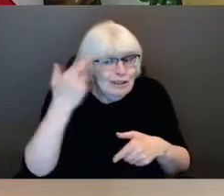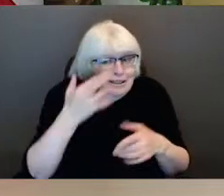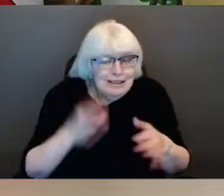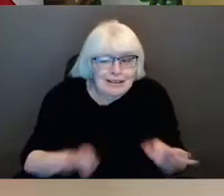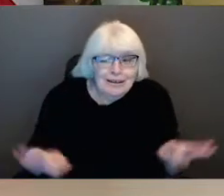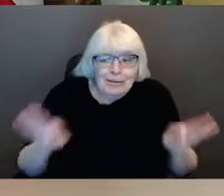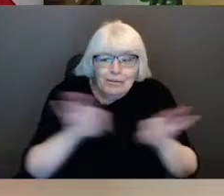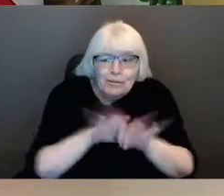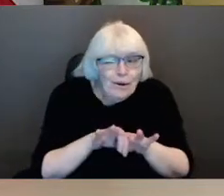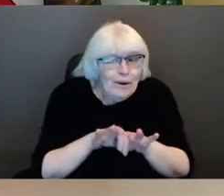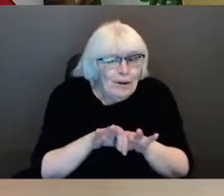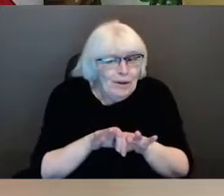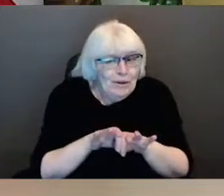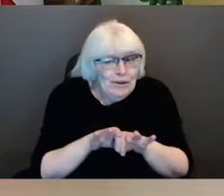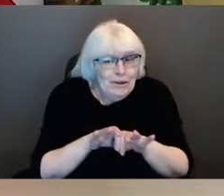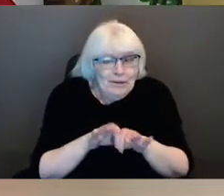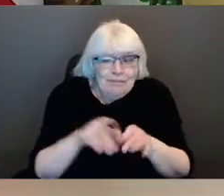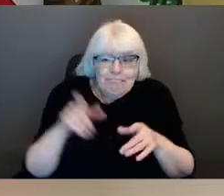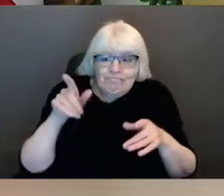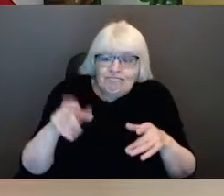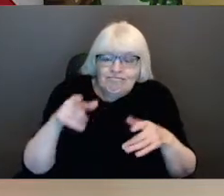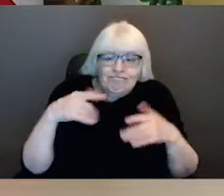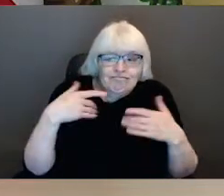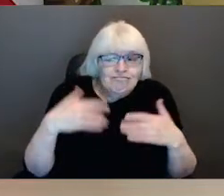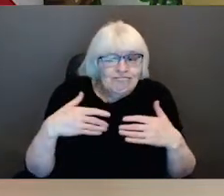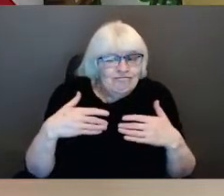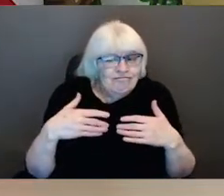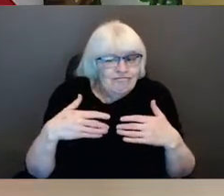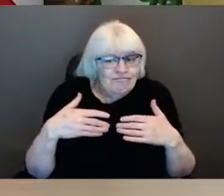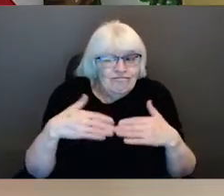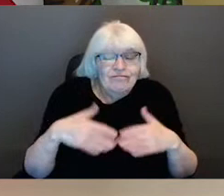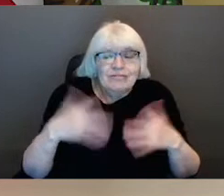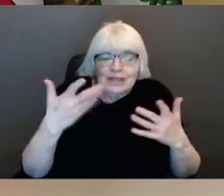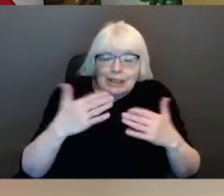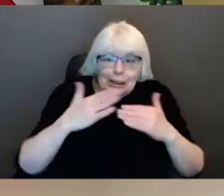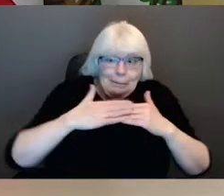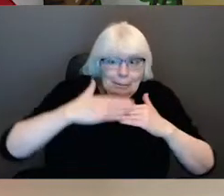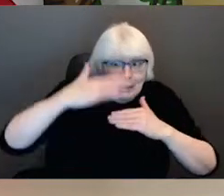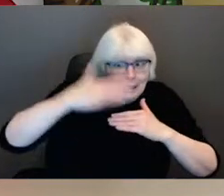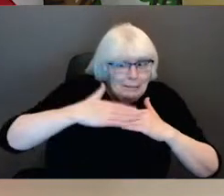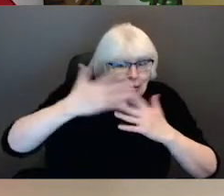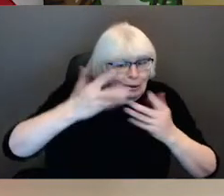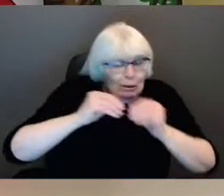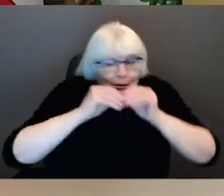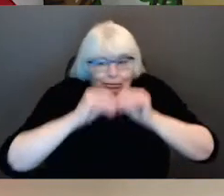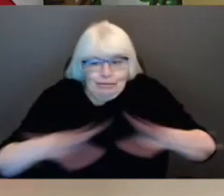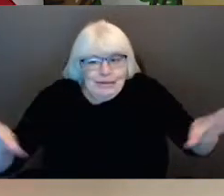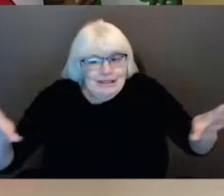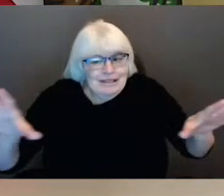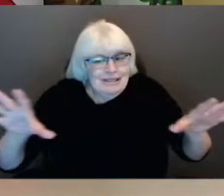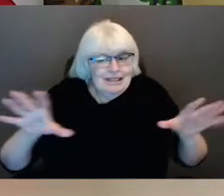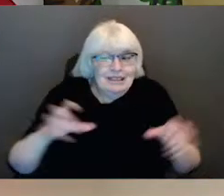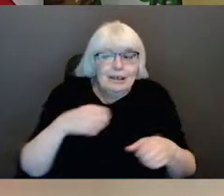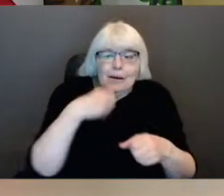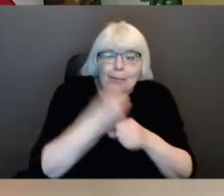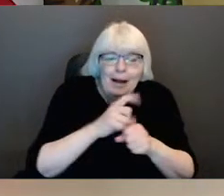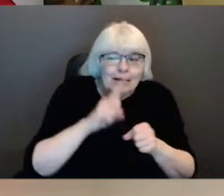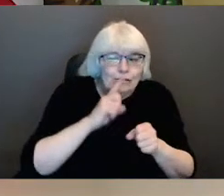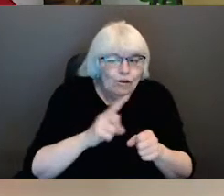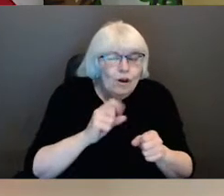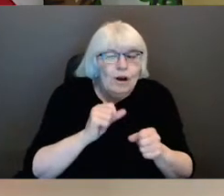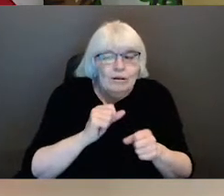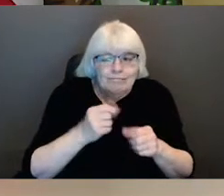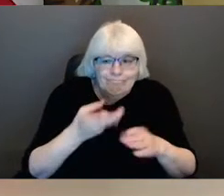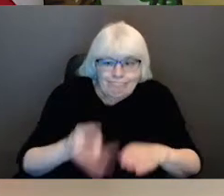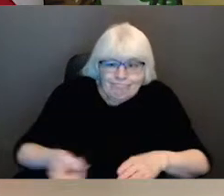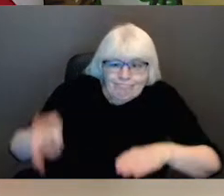minimizing how the impact of bulk of cases here in the province. And the key about next week being you'll just have more